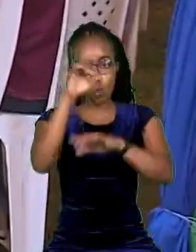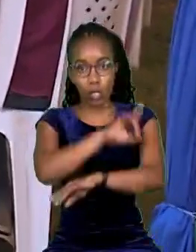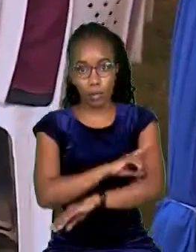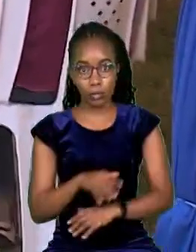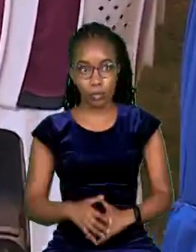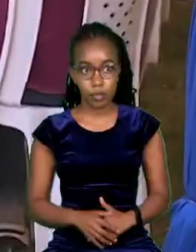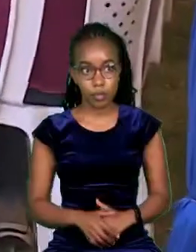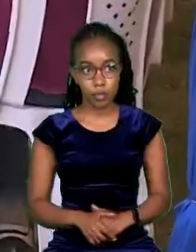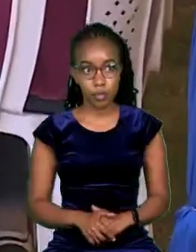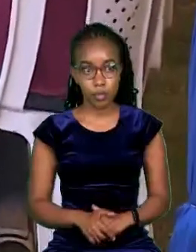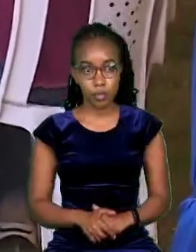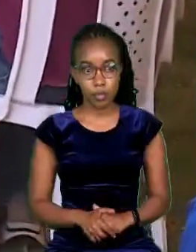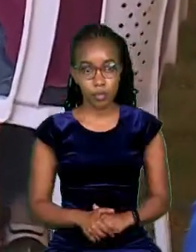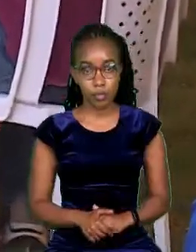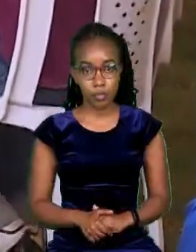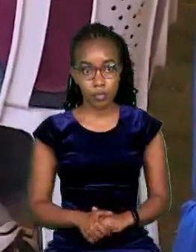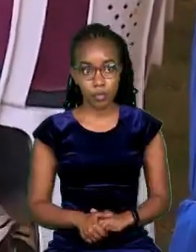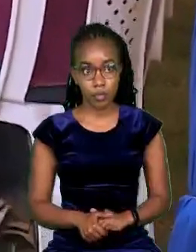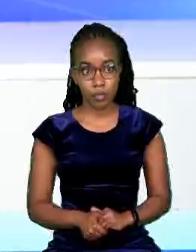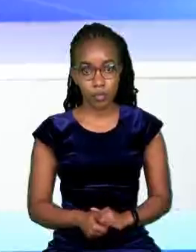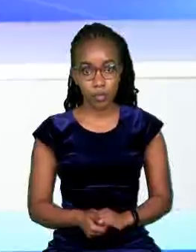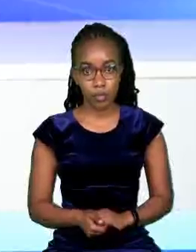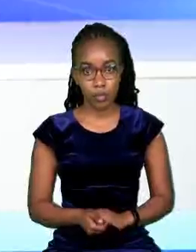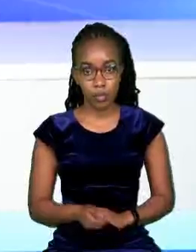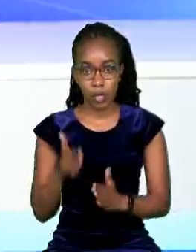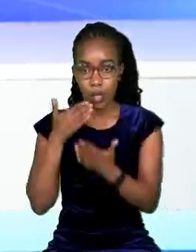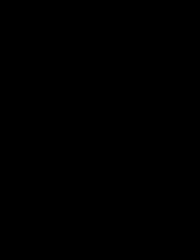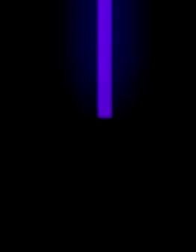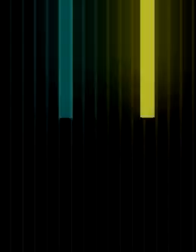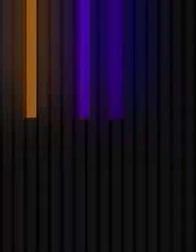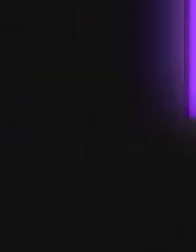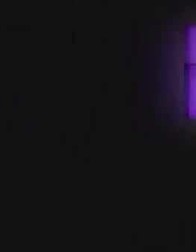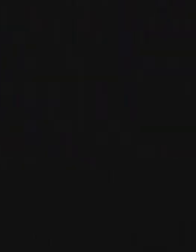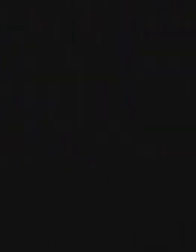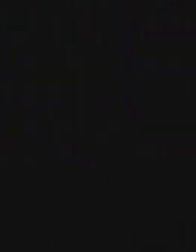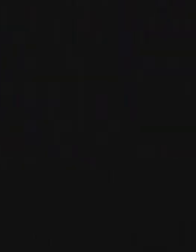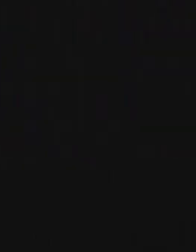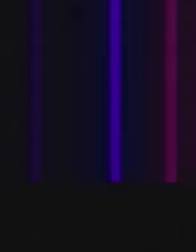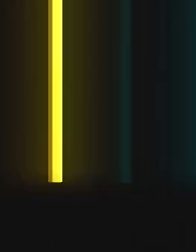tv my name is harriet shima thank you how rich your man